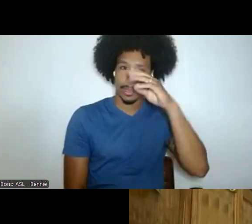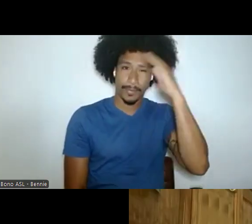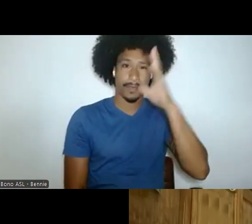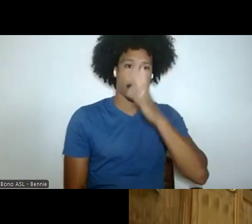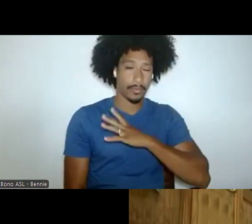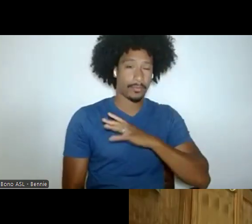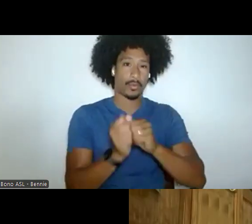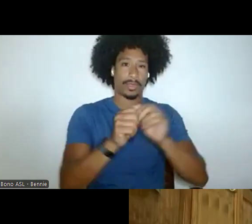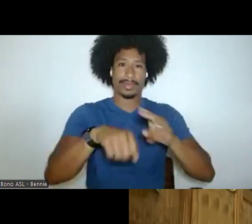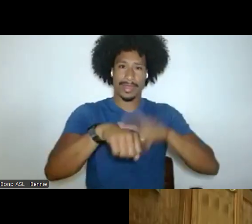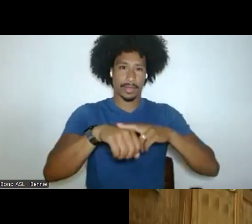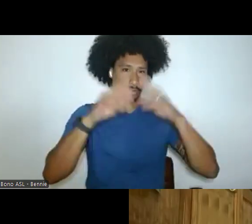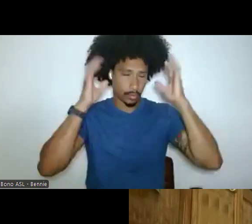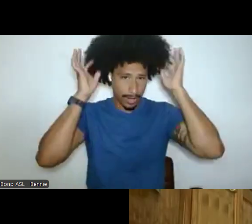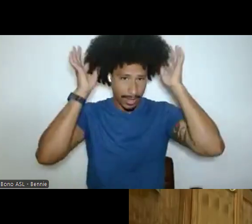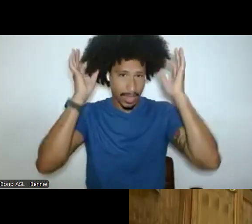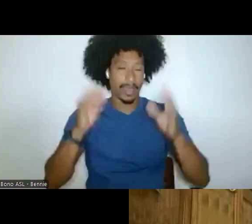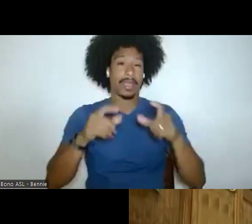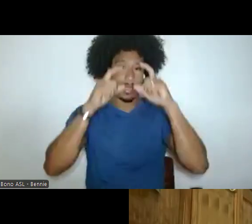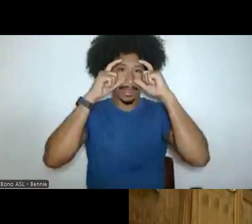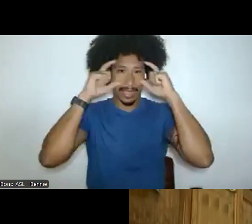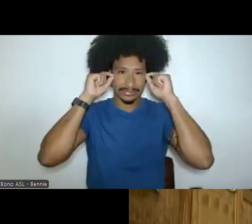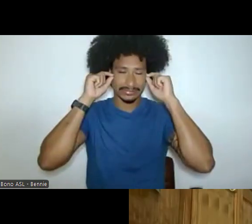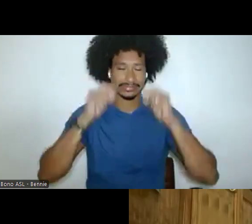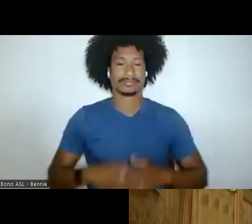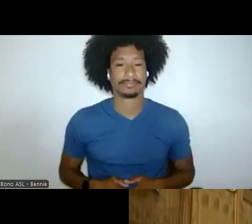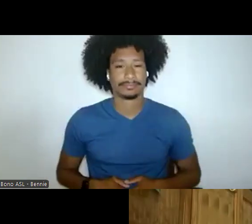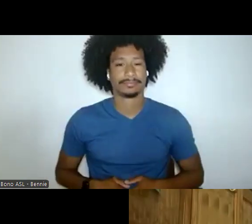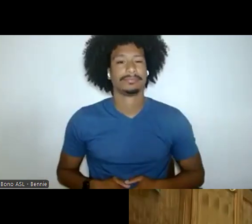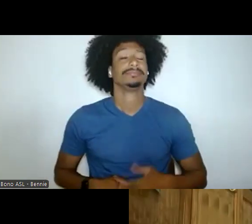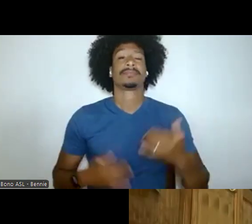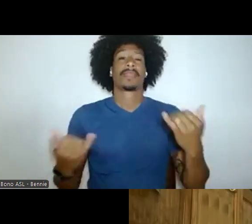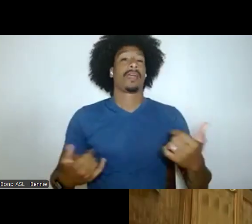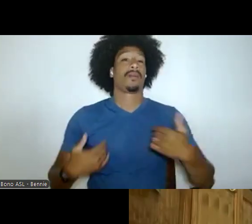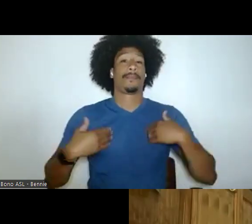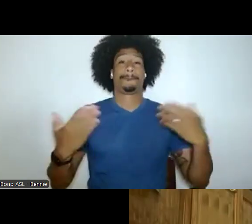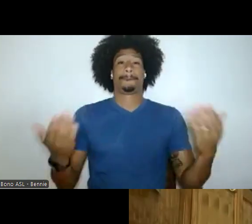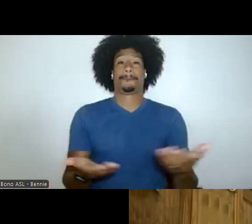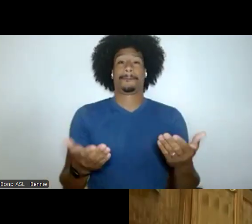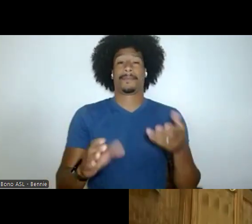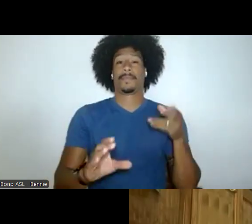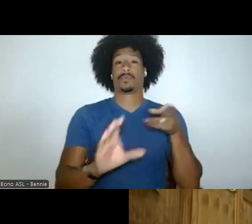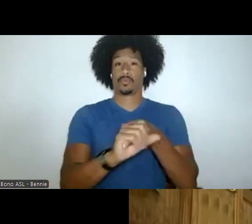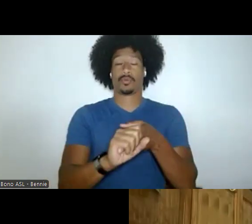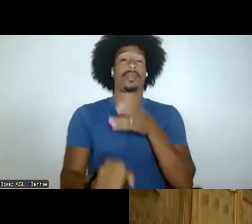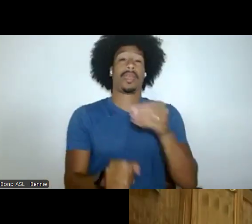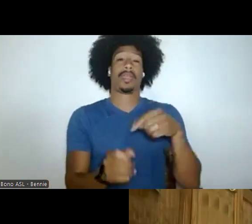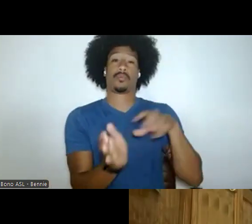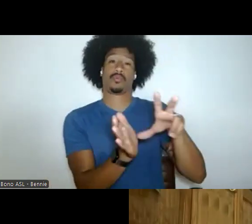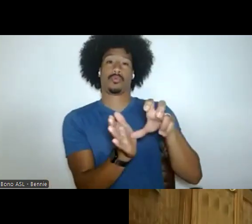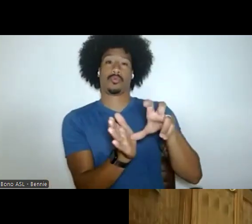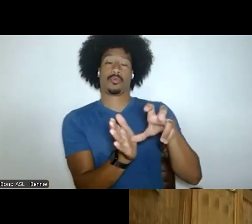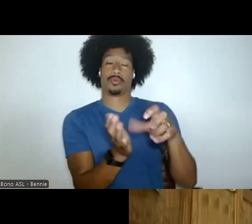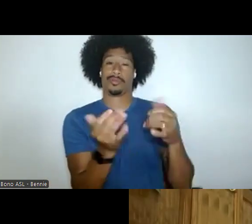hair and glasses. I am joining you all, and we are recording this webinar